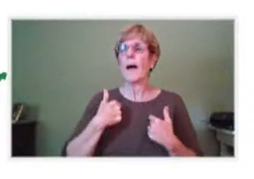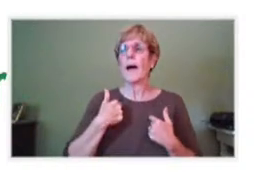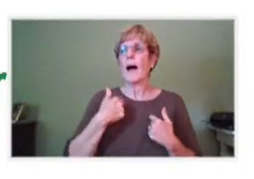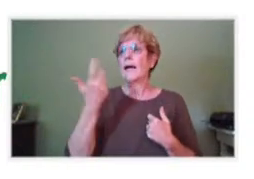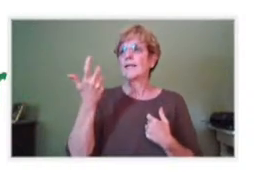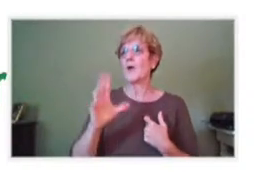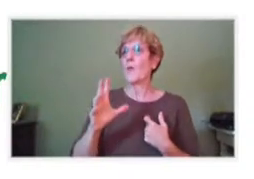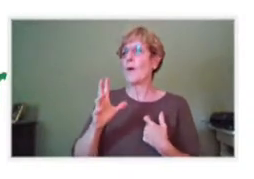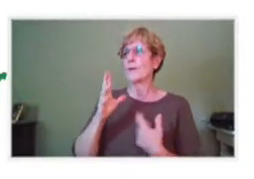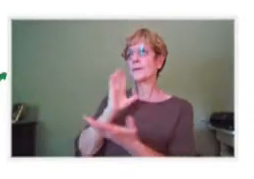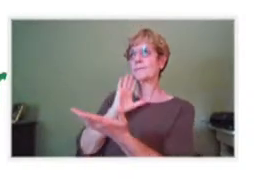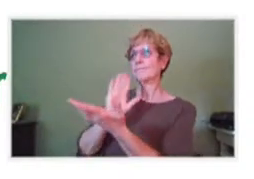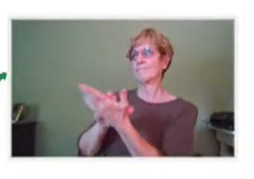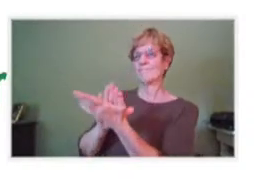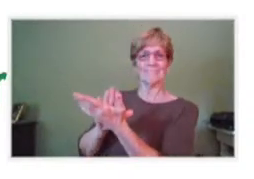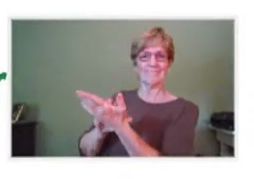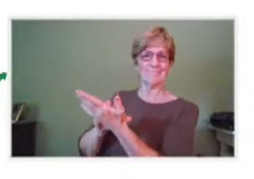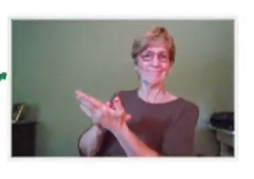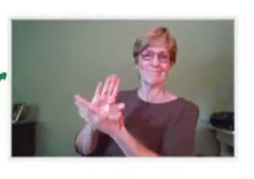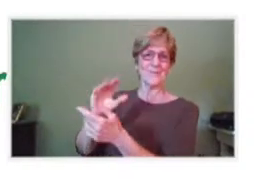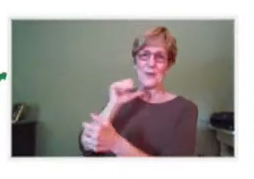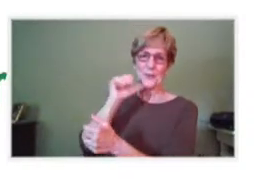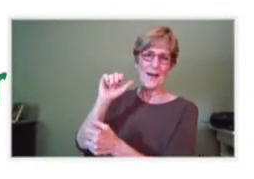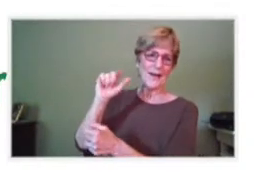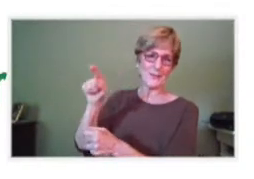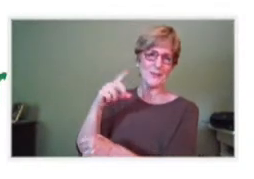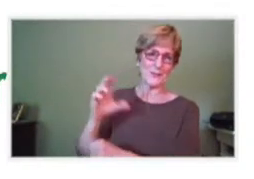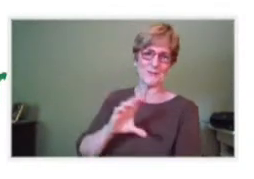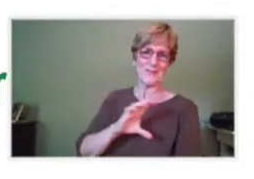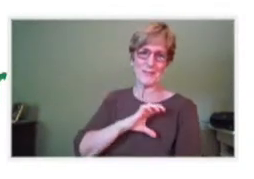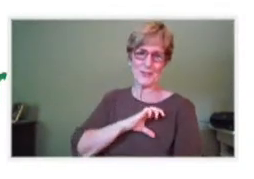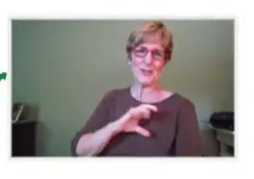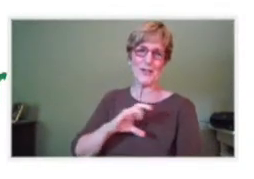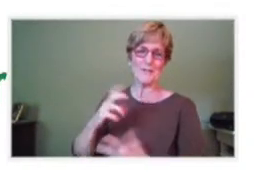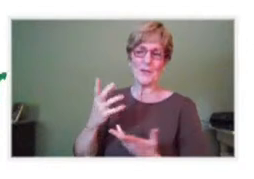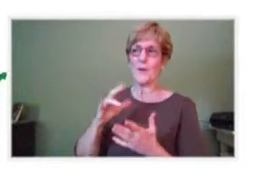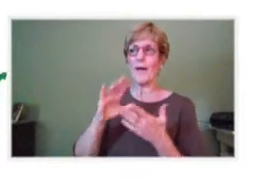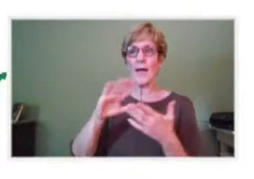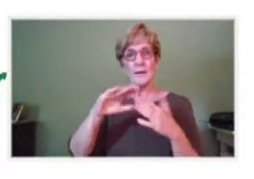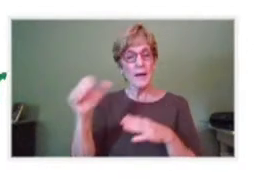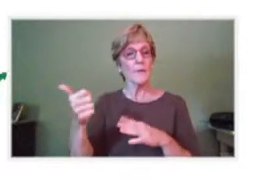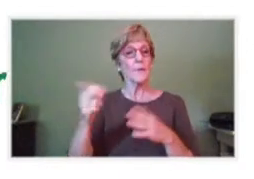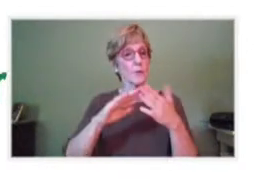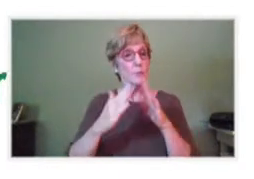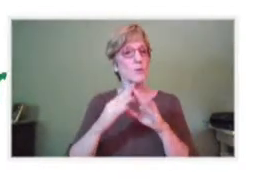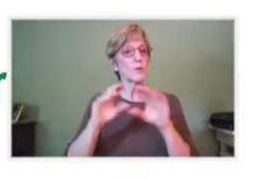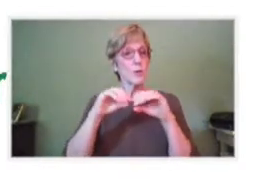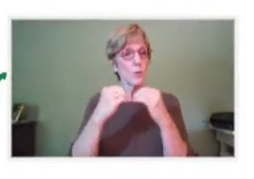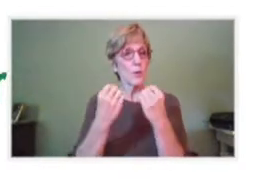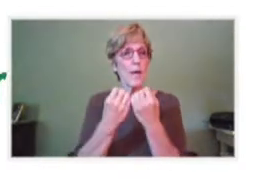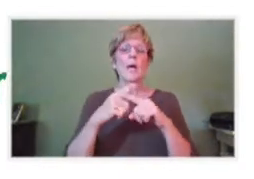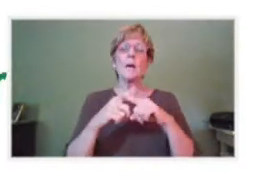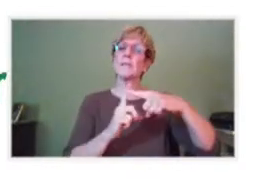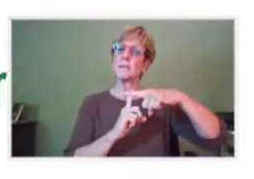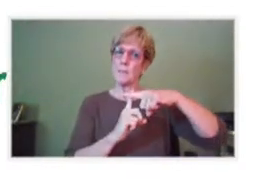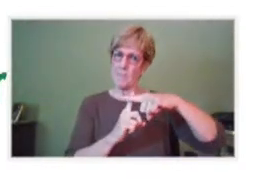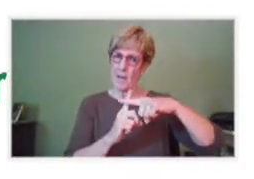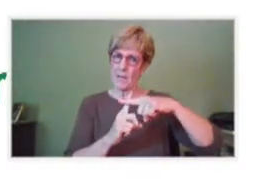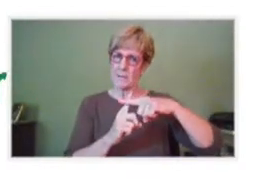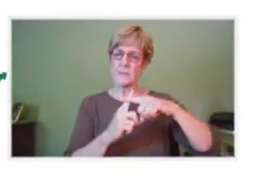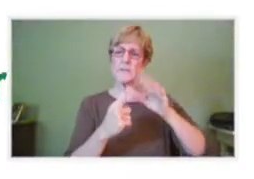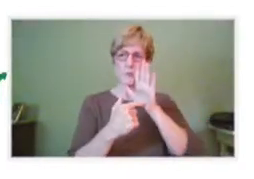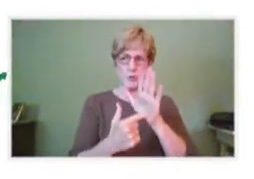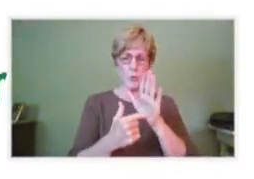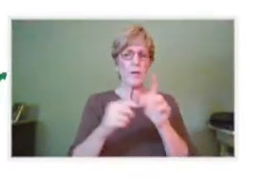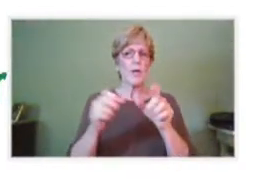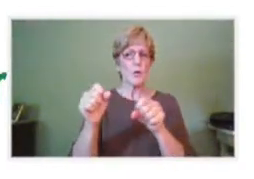and his efforts and all of the other efforts that have occurred with community-based organizations, but it is a positive indicator that the work